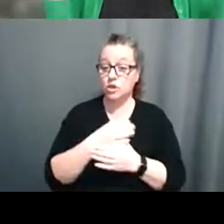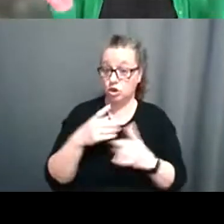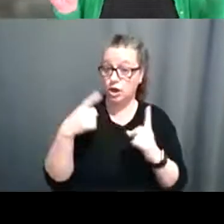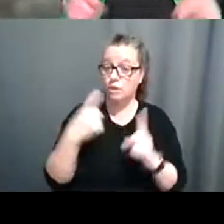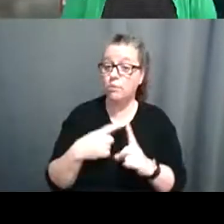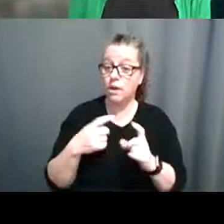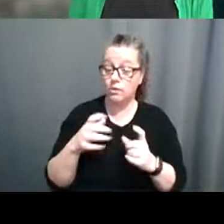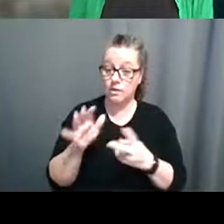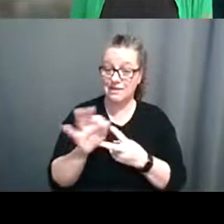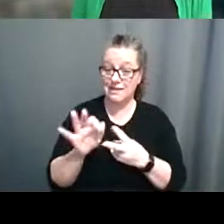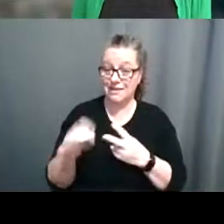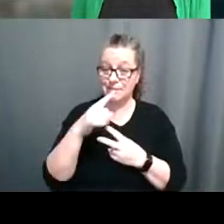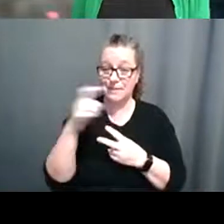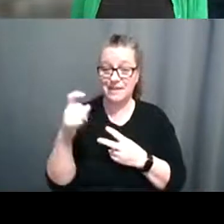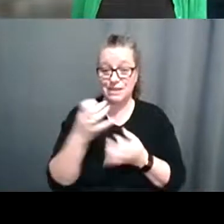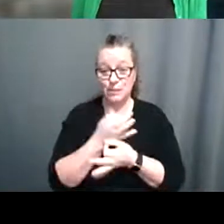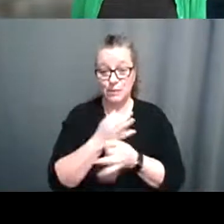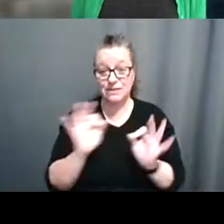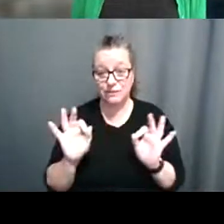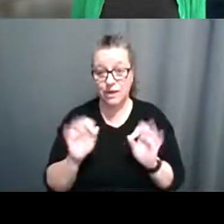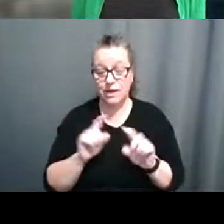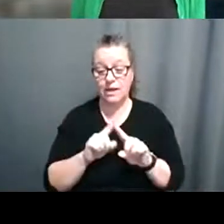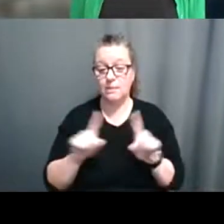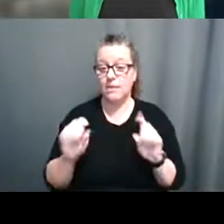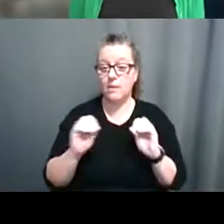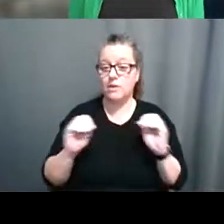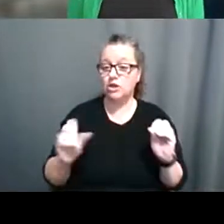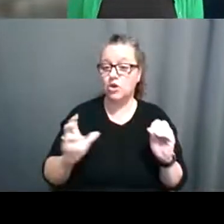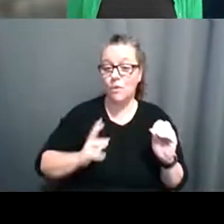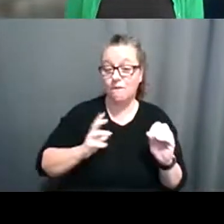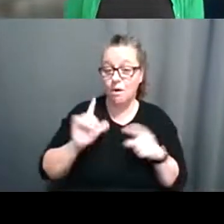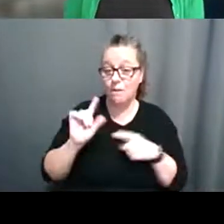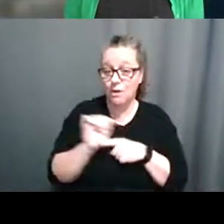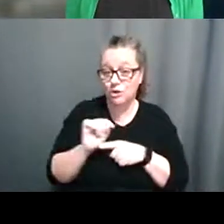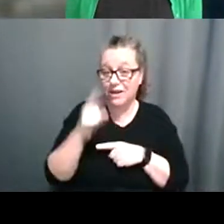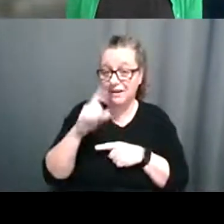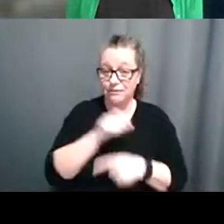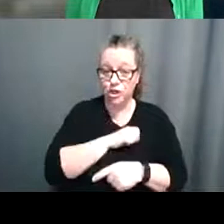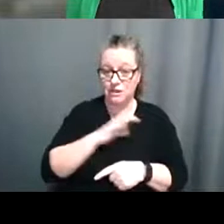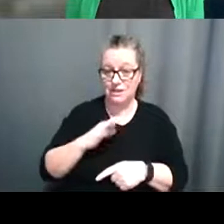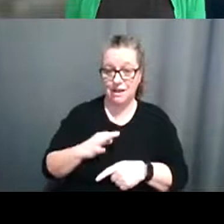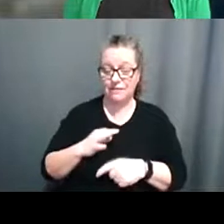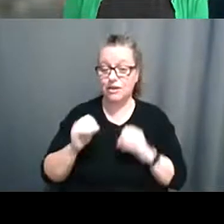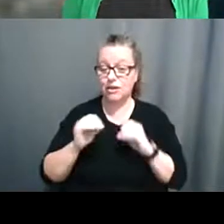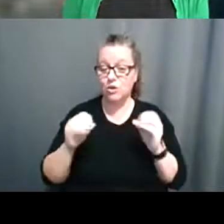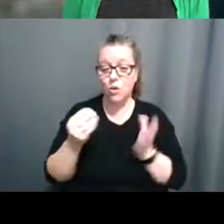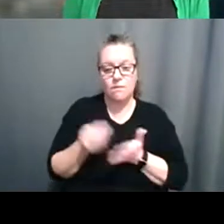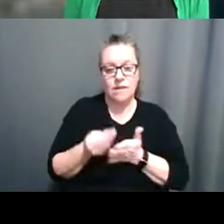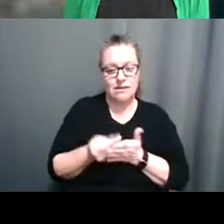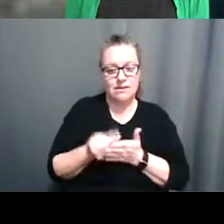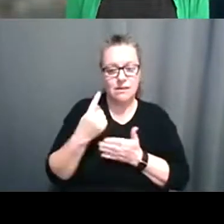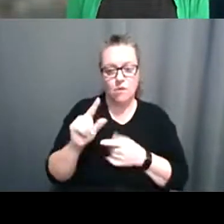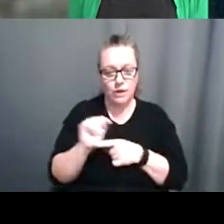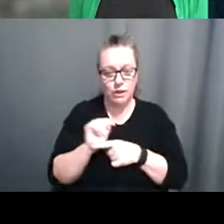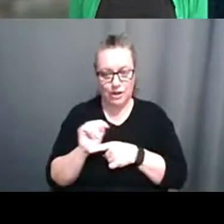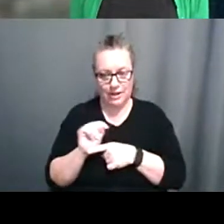it was free, but there was no formal training for staff and no funds for training. We